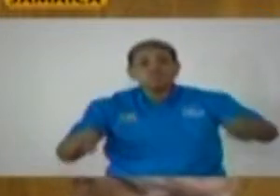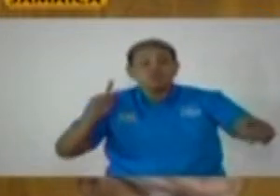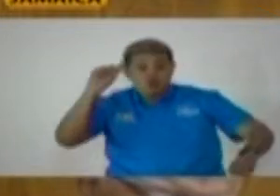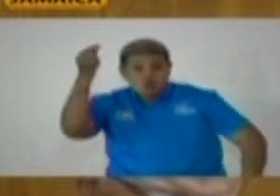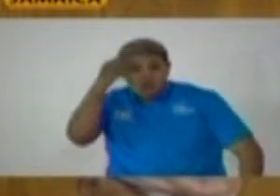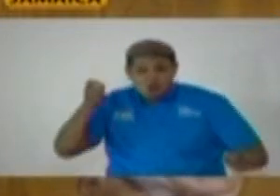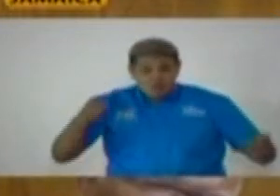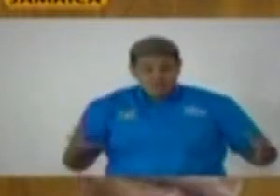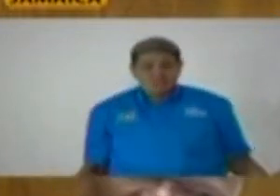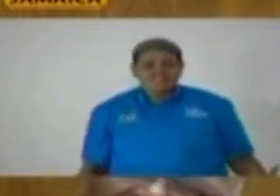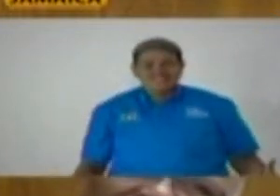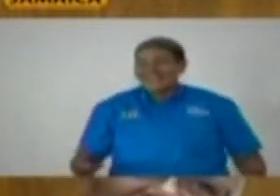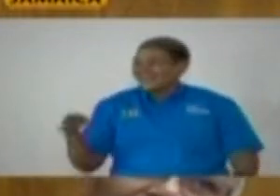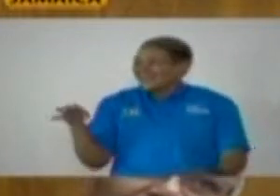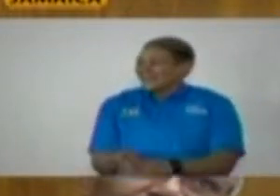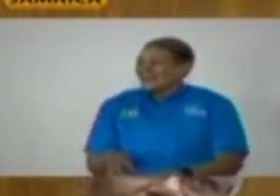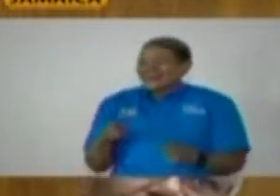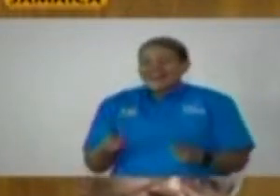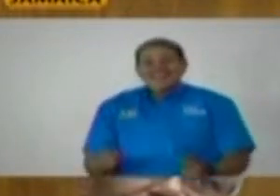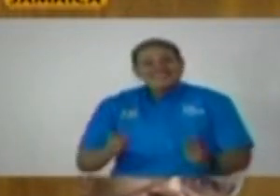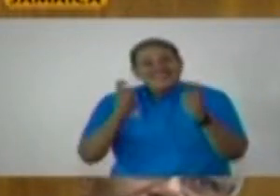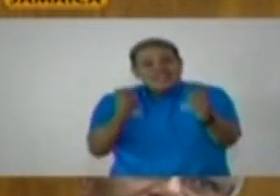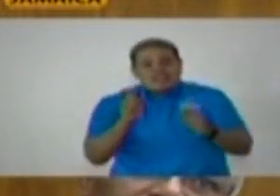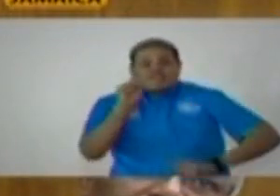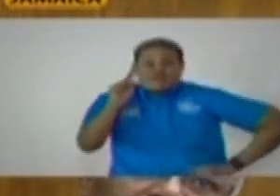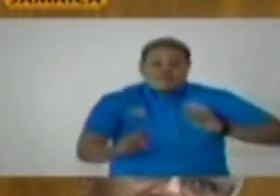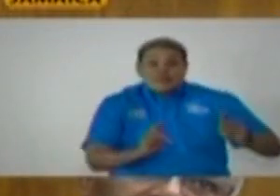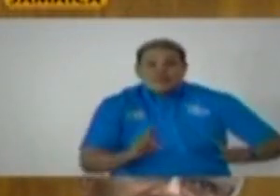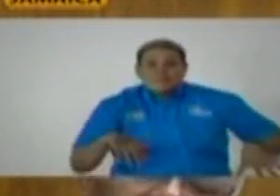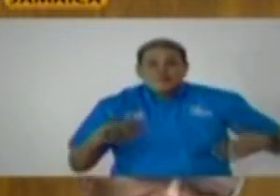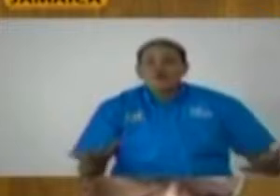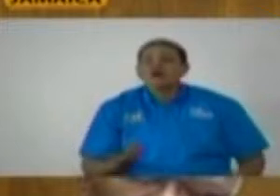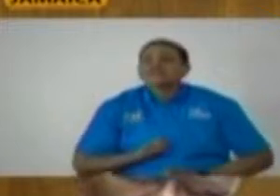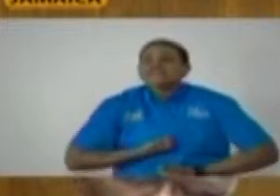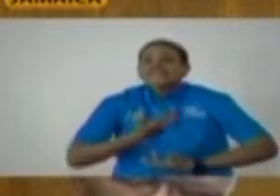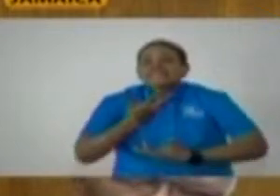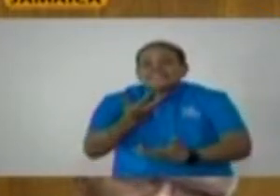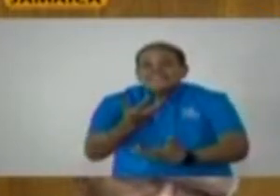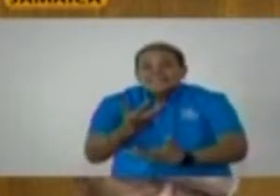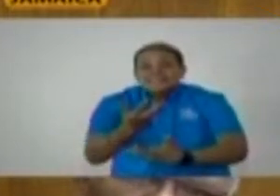governance. Elections give the people a voice.